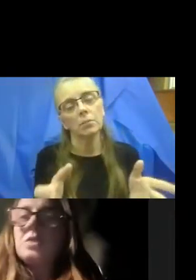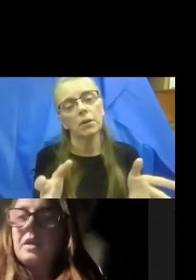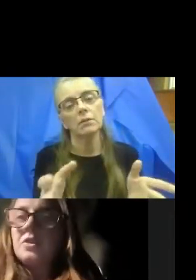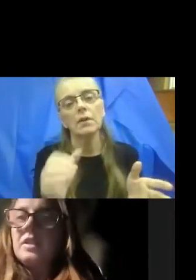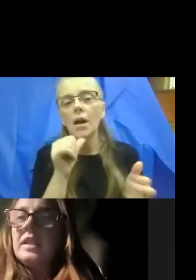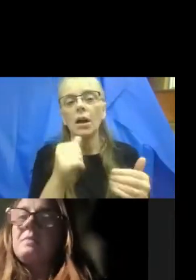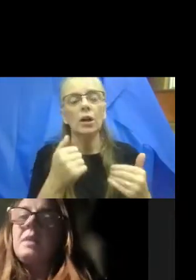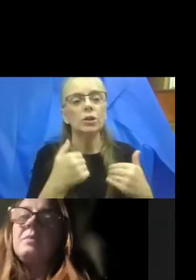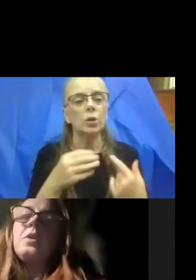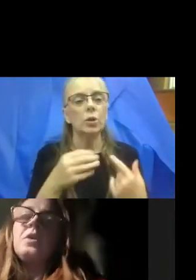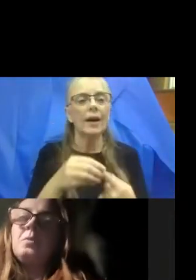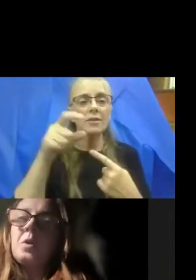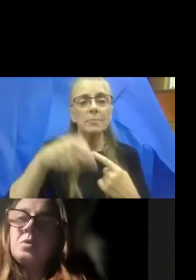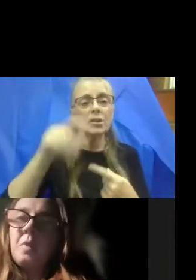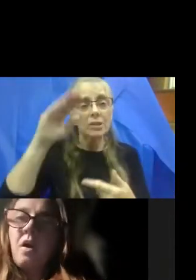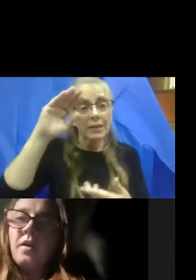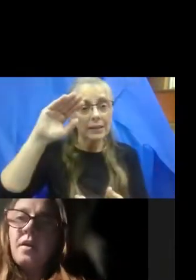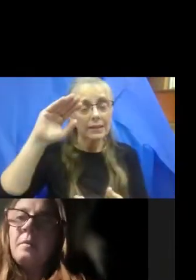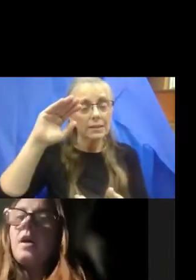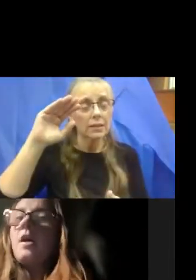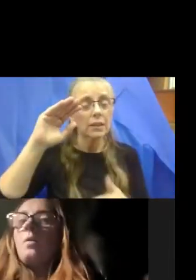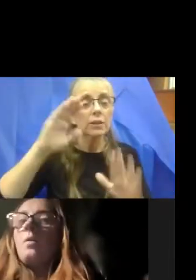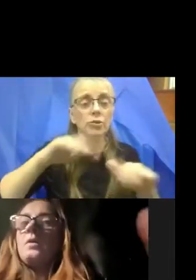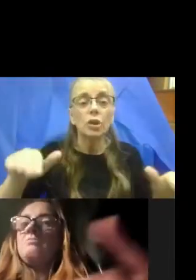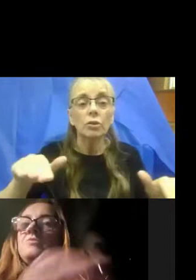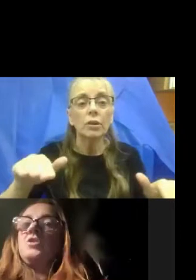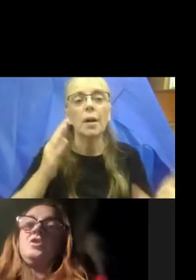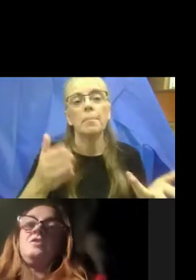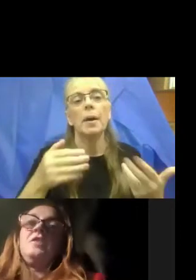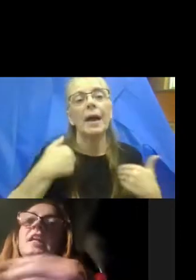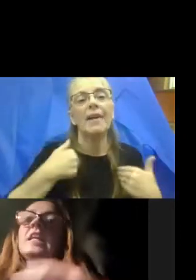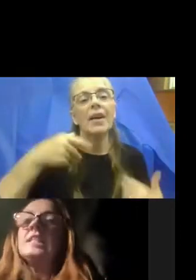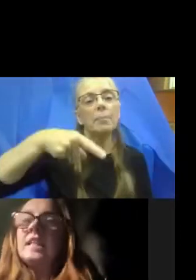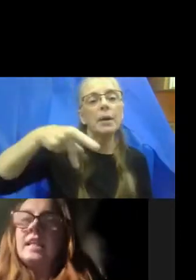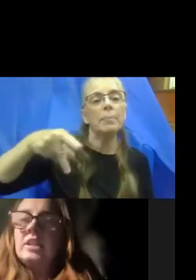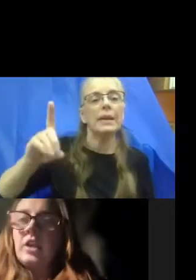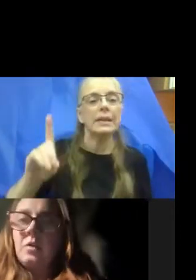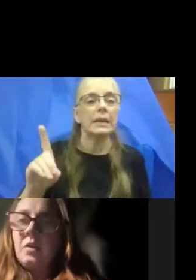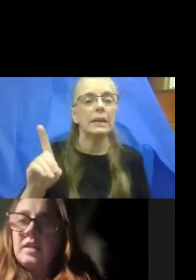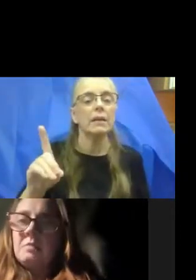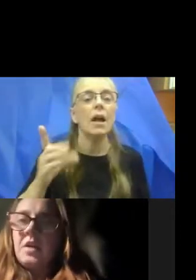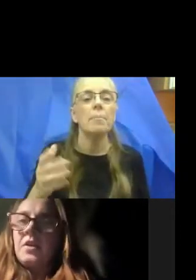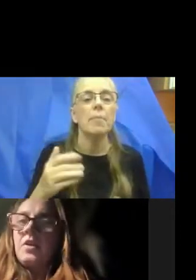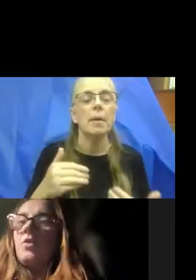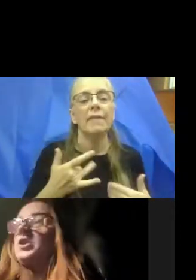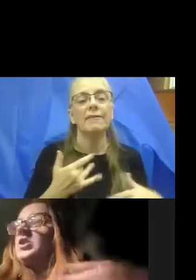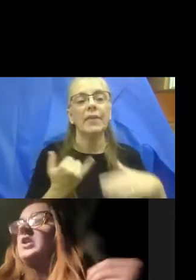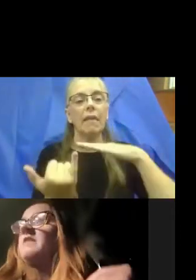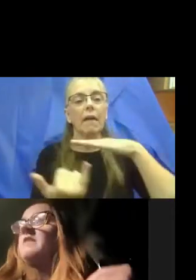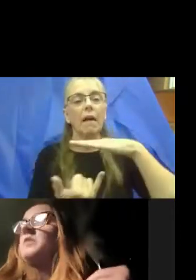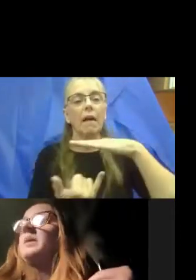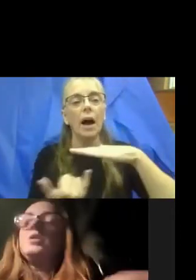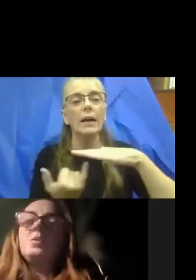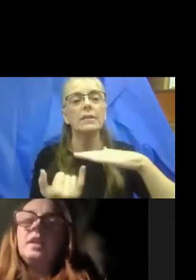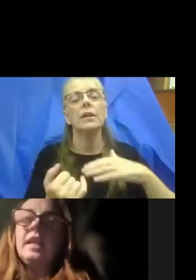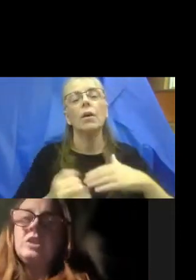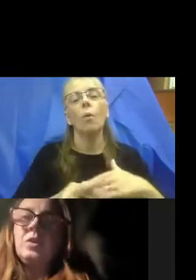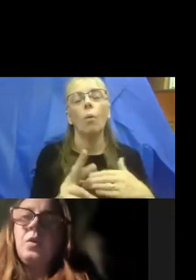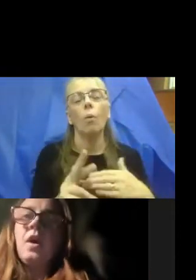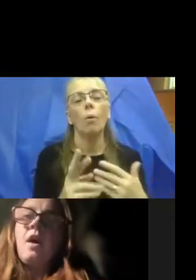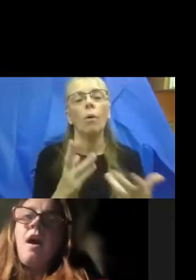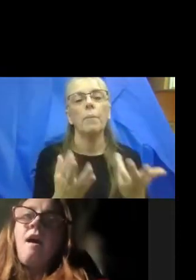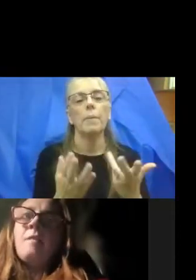child with special needs, maybe you're going through postpartum or just feeling isolated in general as a mother, or just looking for people to relate